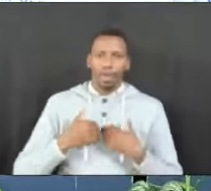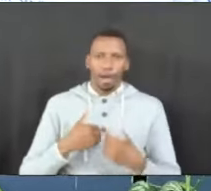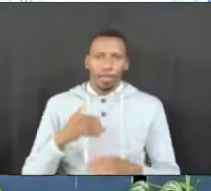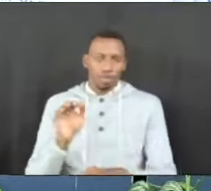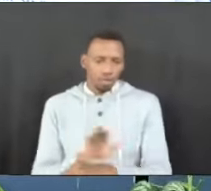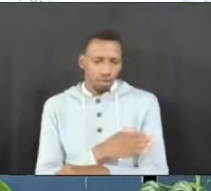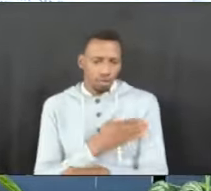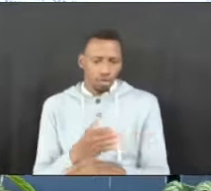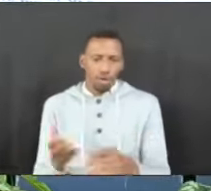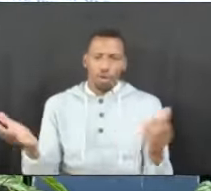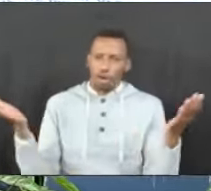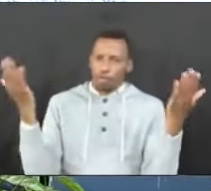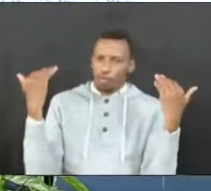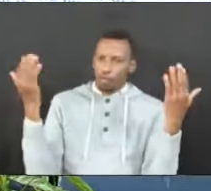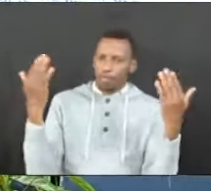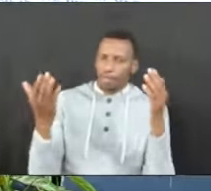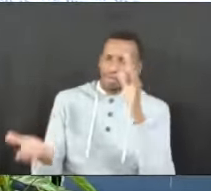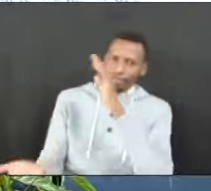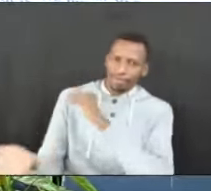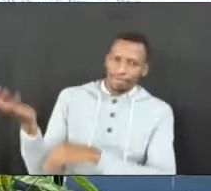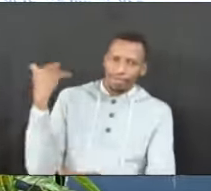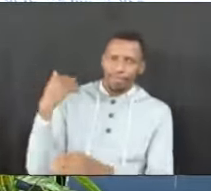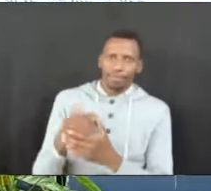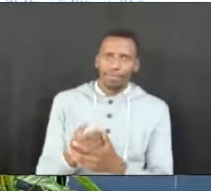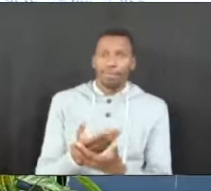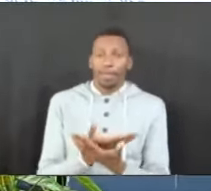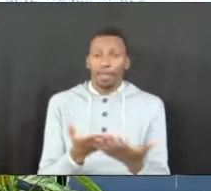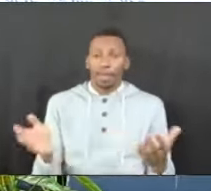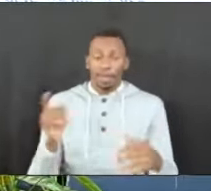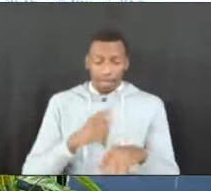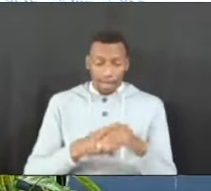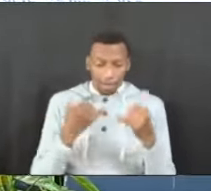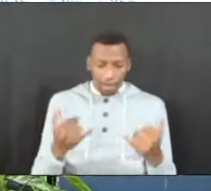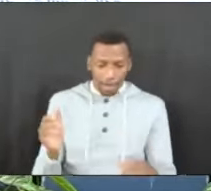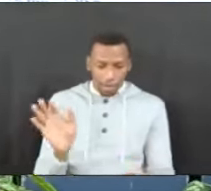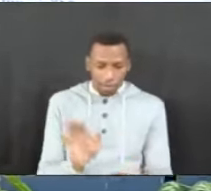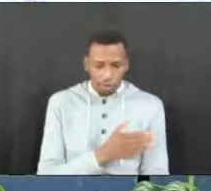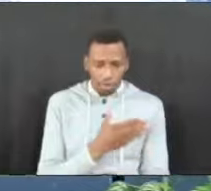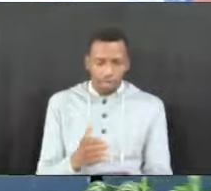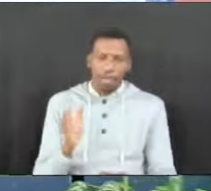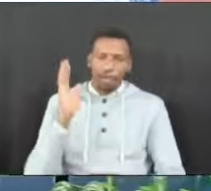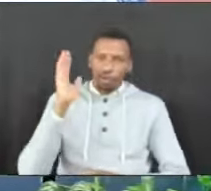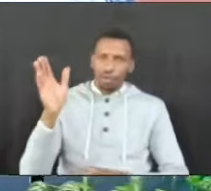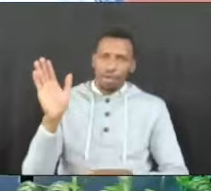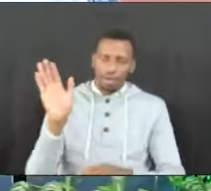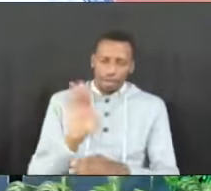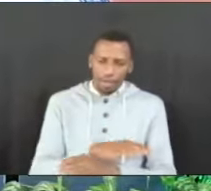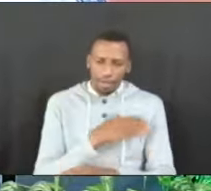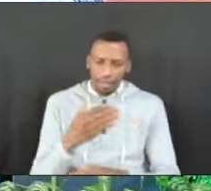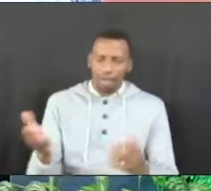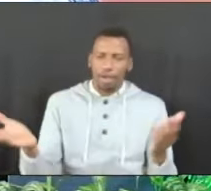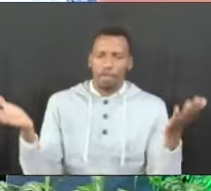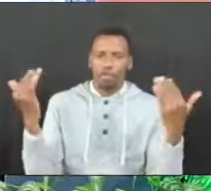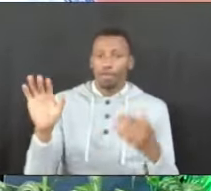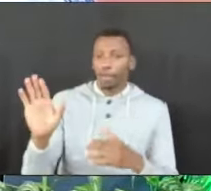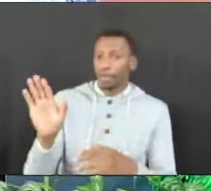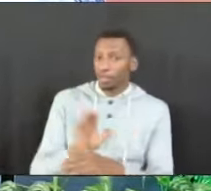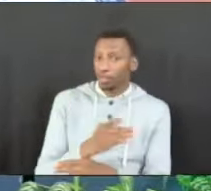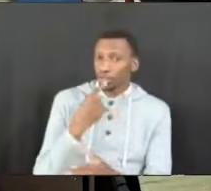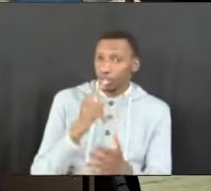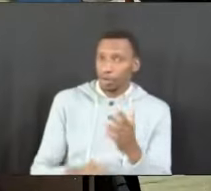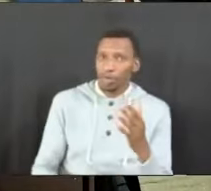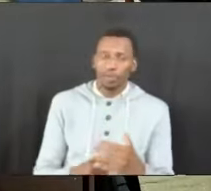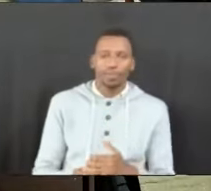from eternity past. They are singing it currently, and they will sing it through eternity. And the song says,